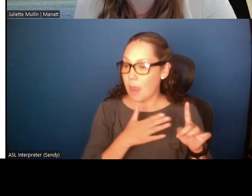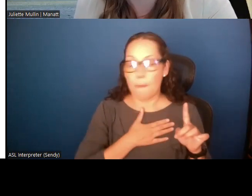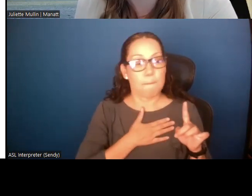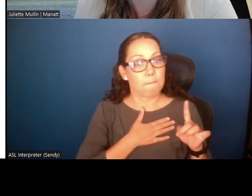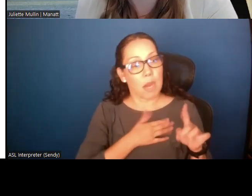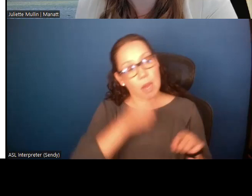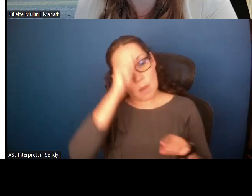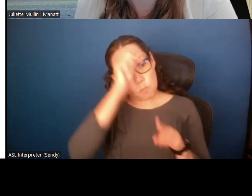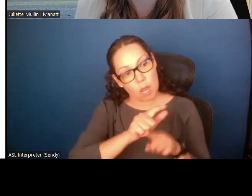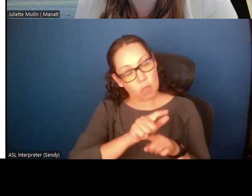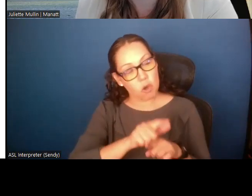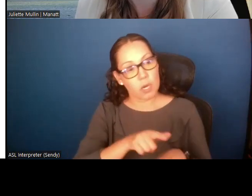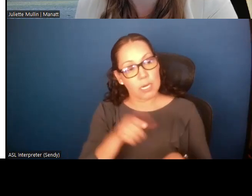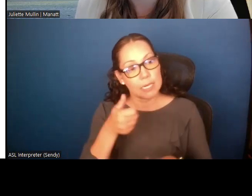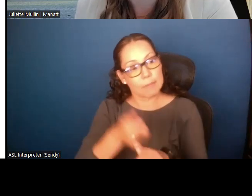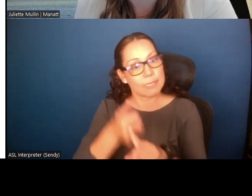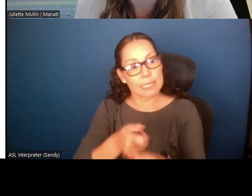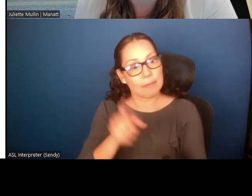not verbal, and